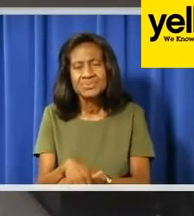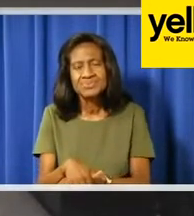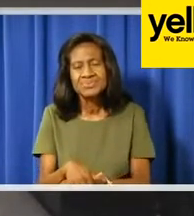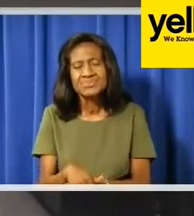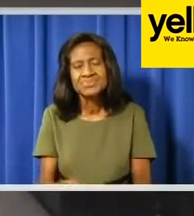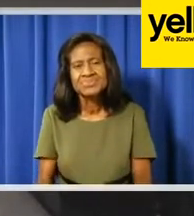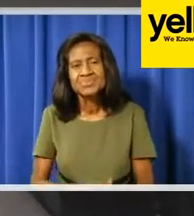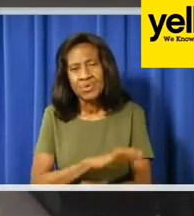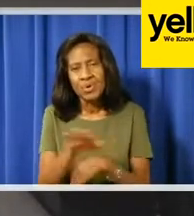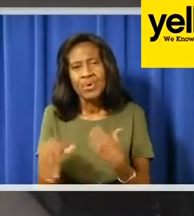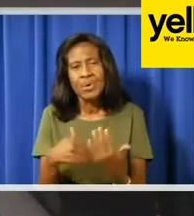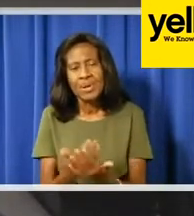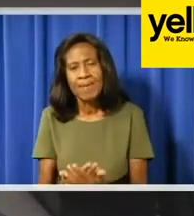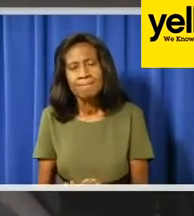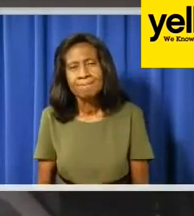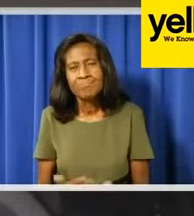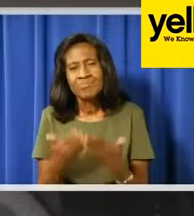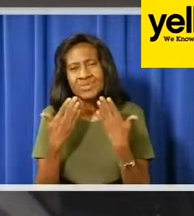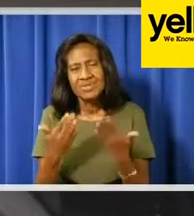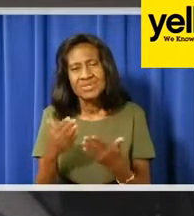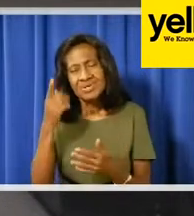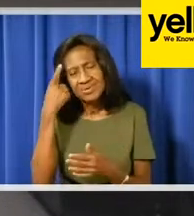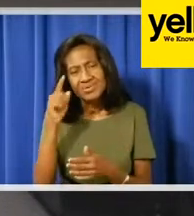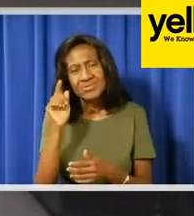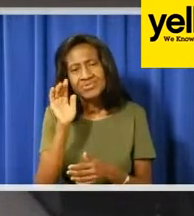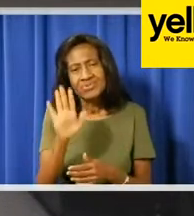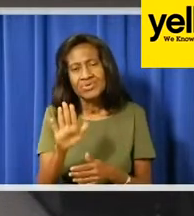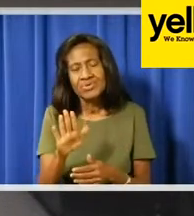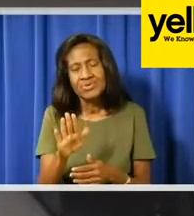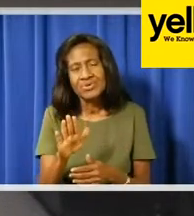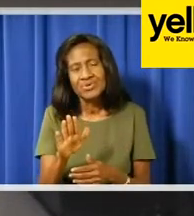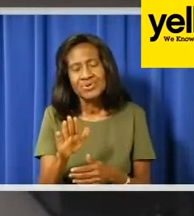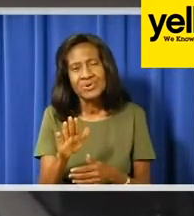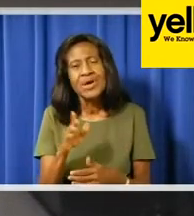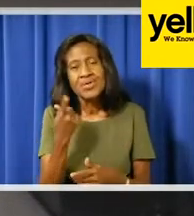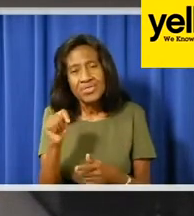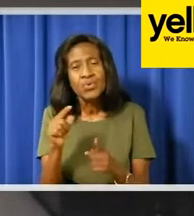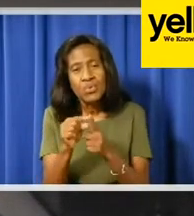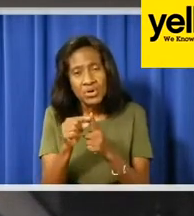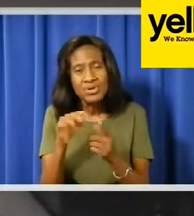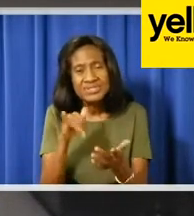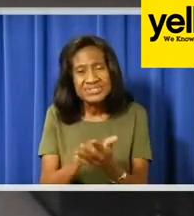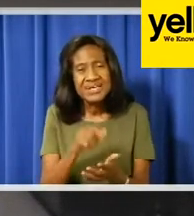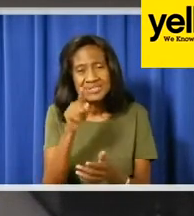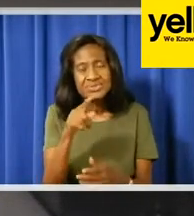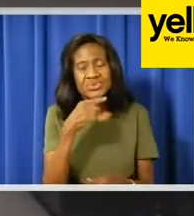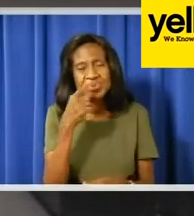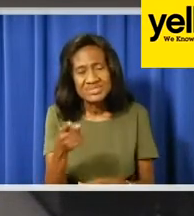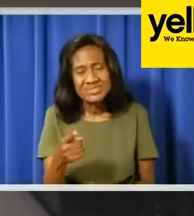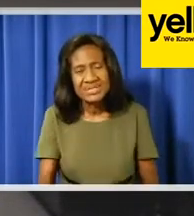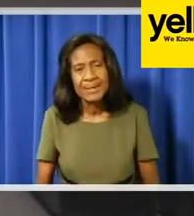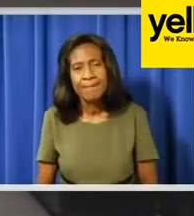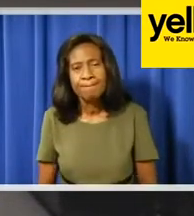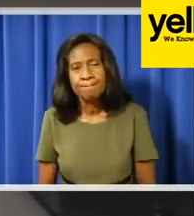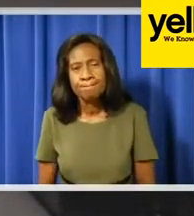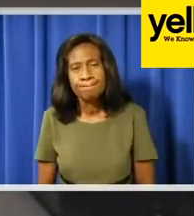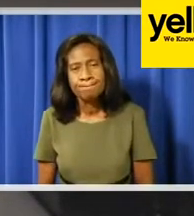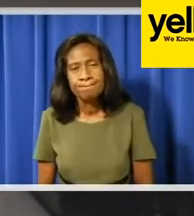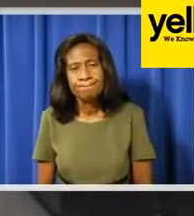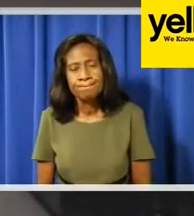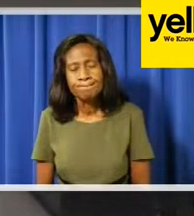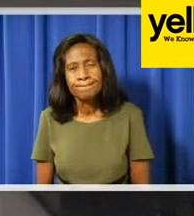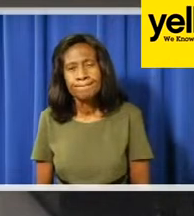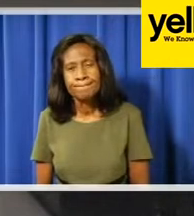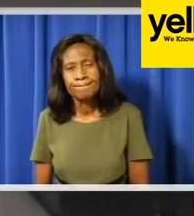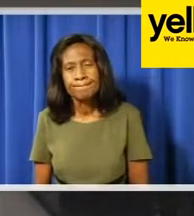of the panel. Thank you for your heartfelt presentations. They're hard act to follow. Yes, I'm